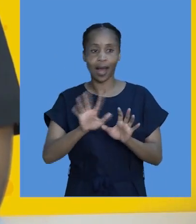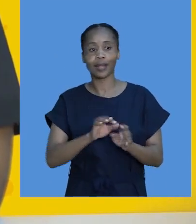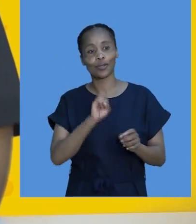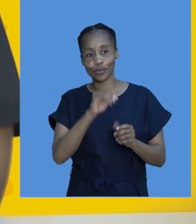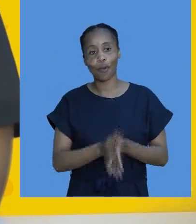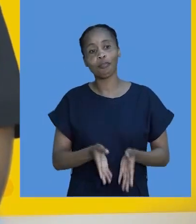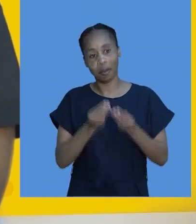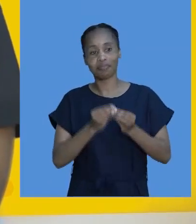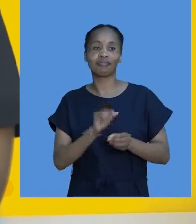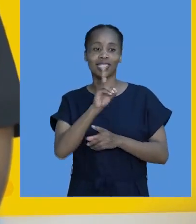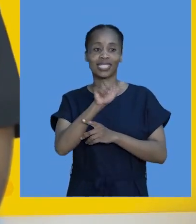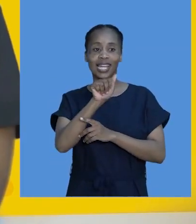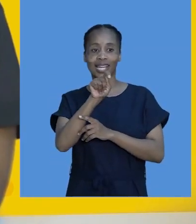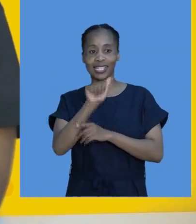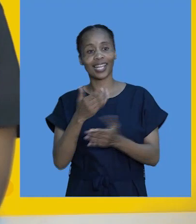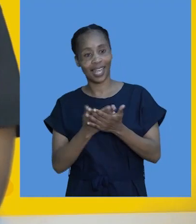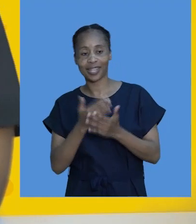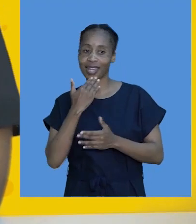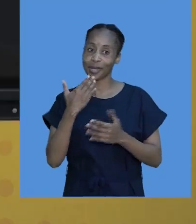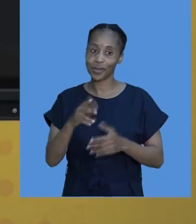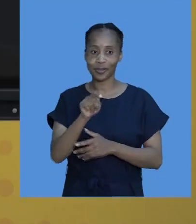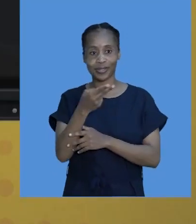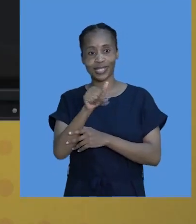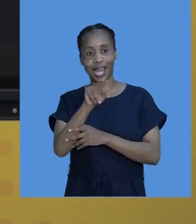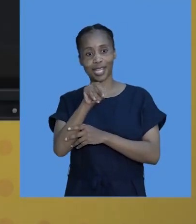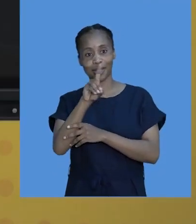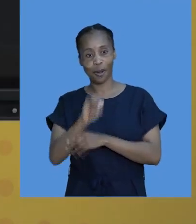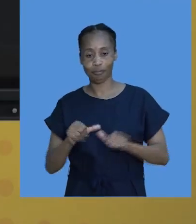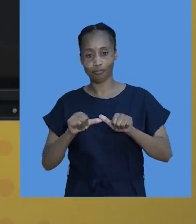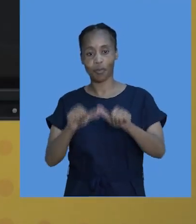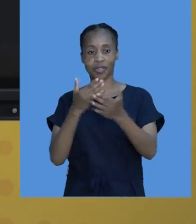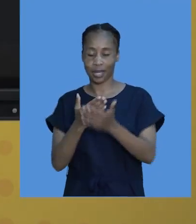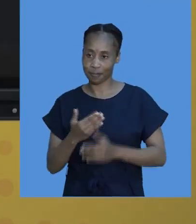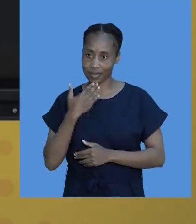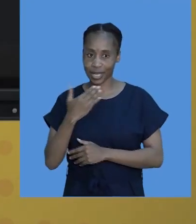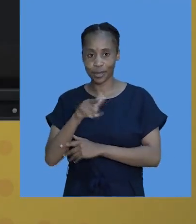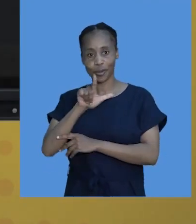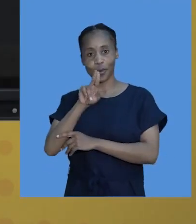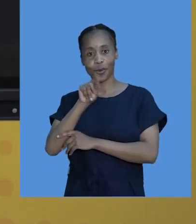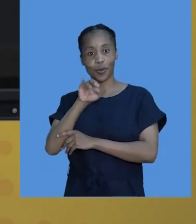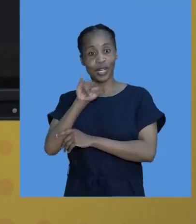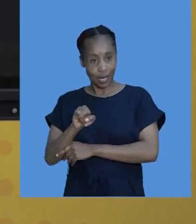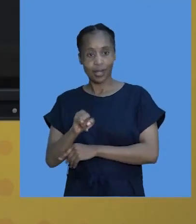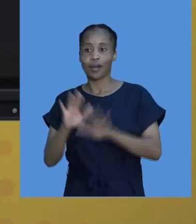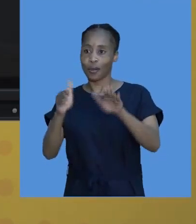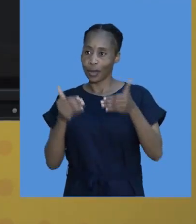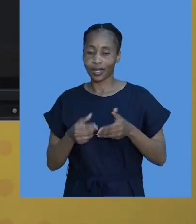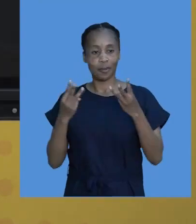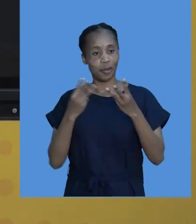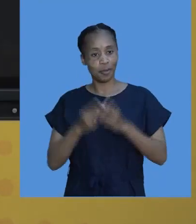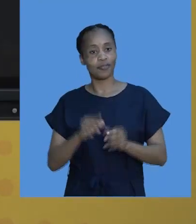data. Thank you so much, Tando, and over to you. Thank you, Luni. Welcome back, boys and girls, to the last segment of our revision